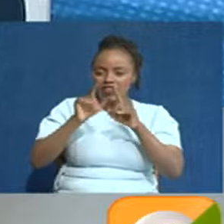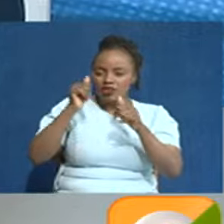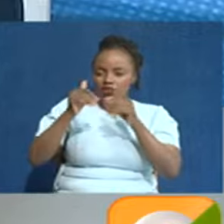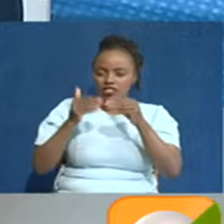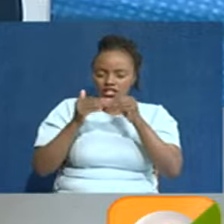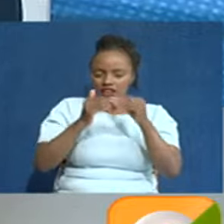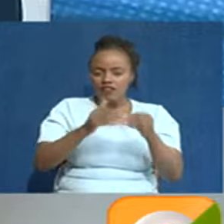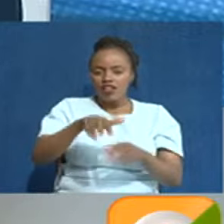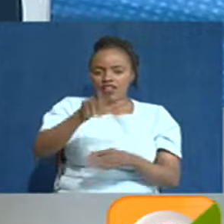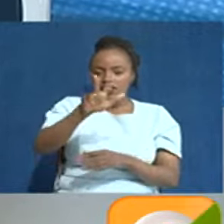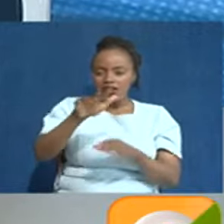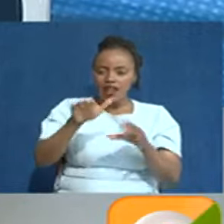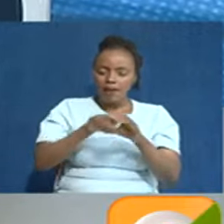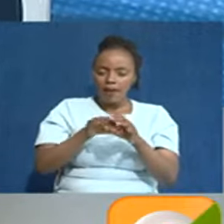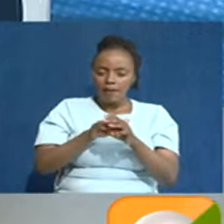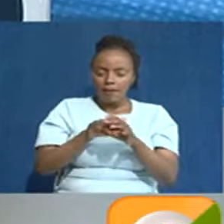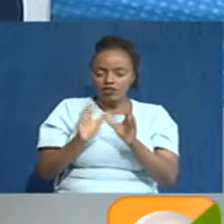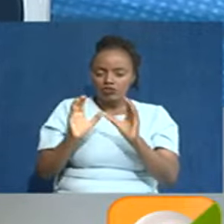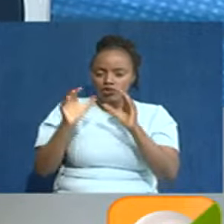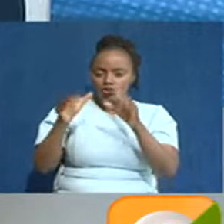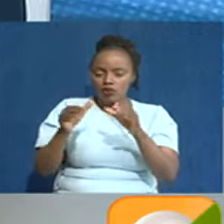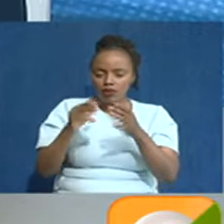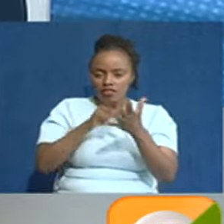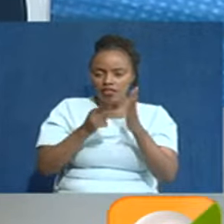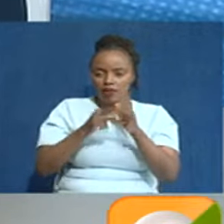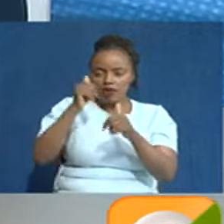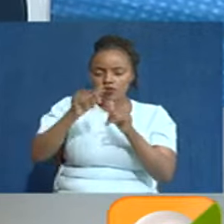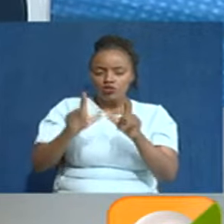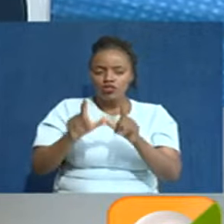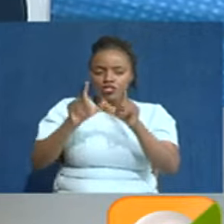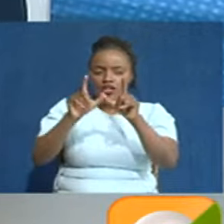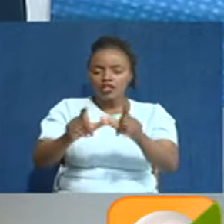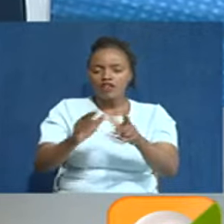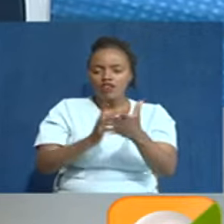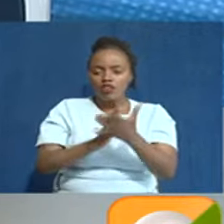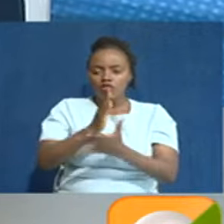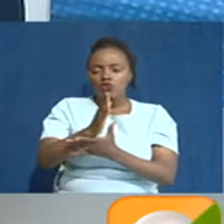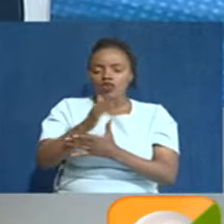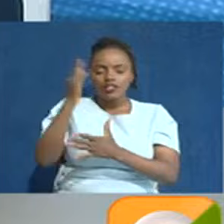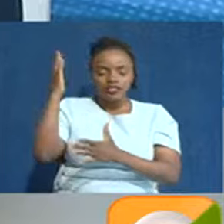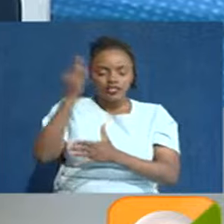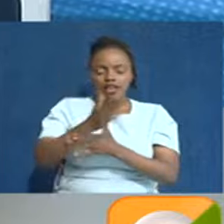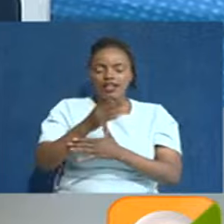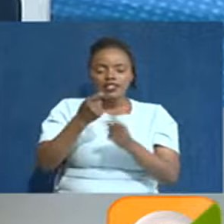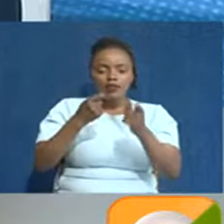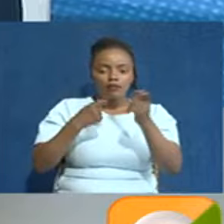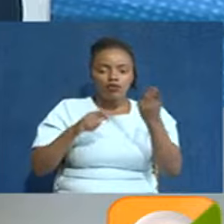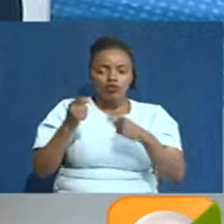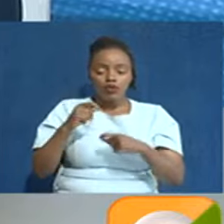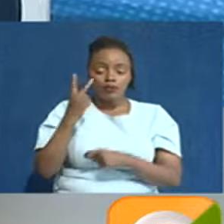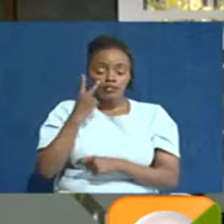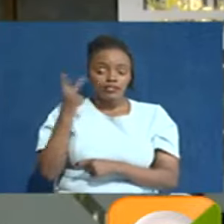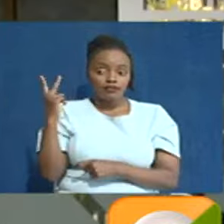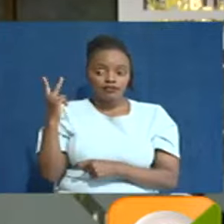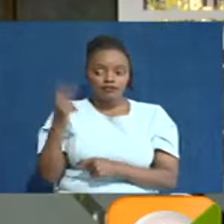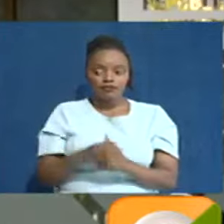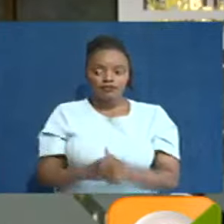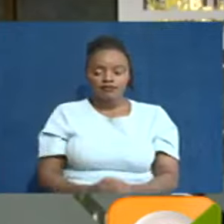leading a three-member consortium in a project that was awarded through direct procurement. Watch.